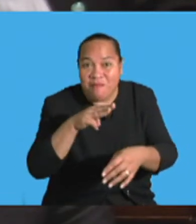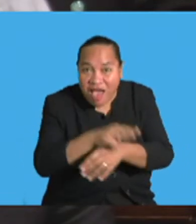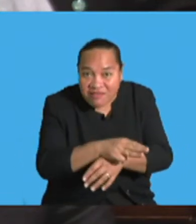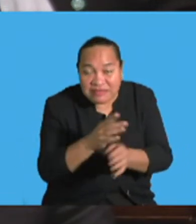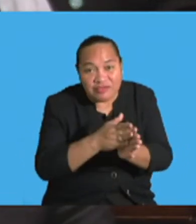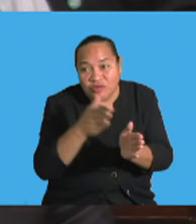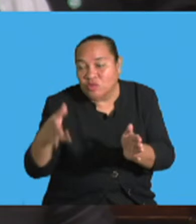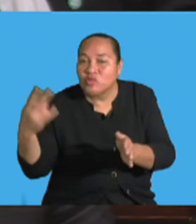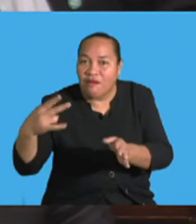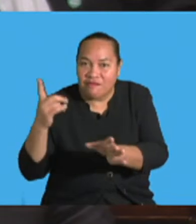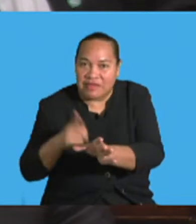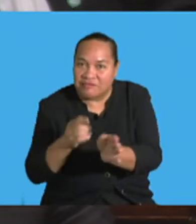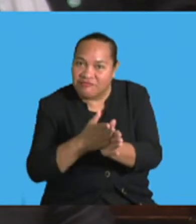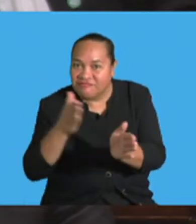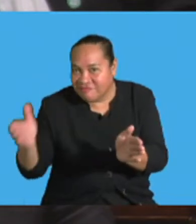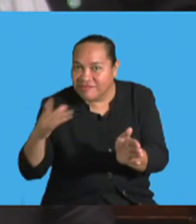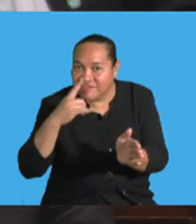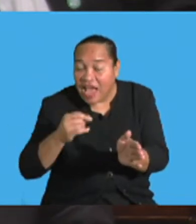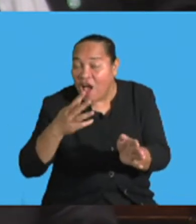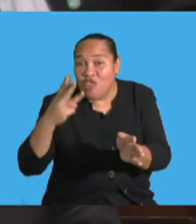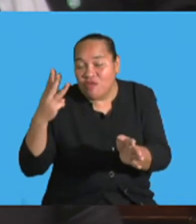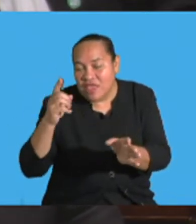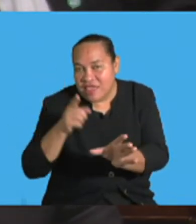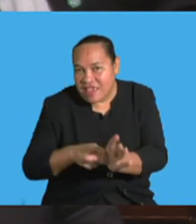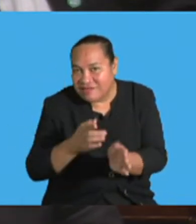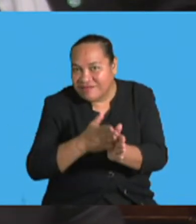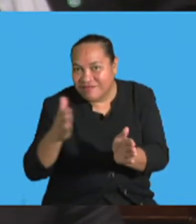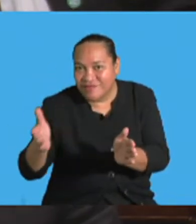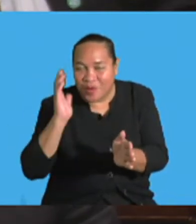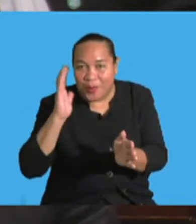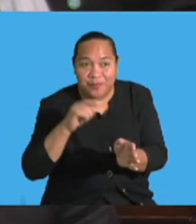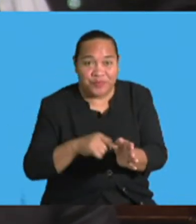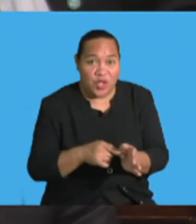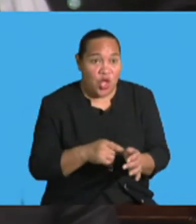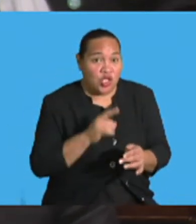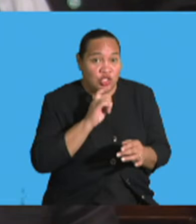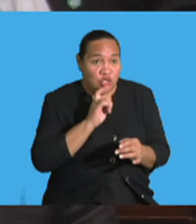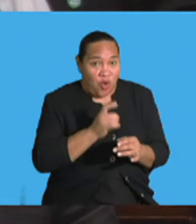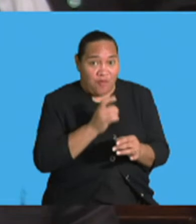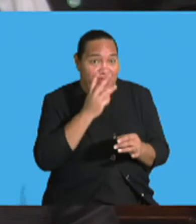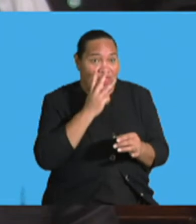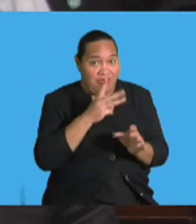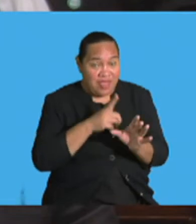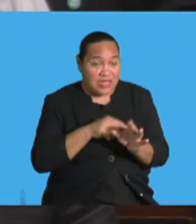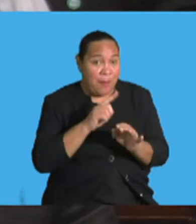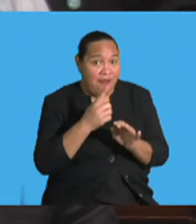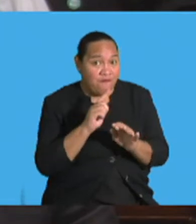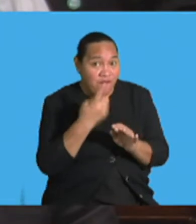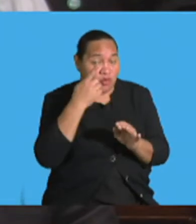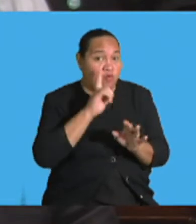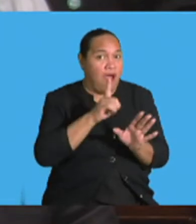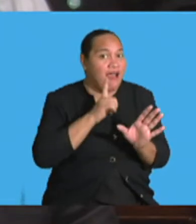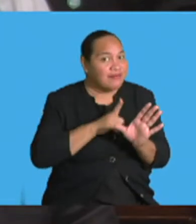Mr. Speaker, at the completion of their 3 years, a 1-year stand-down period is allowed before a